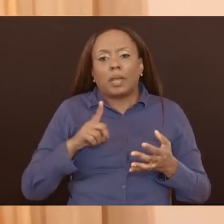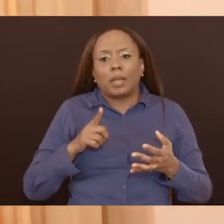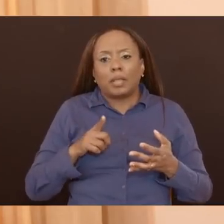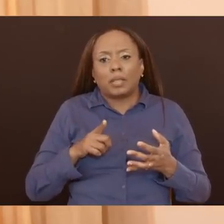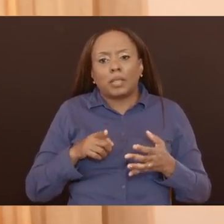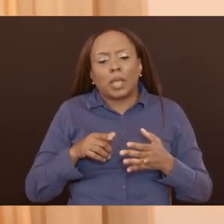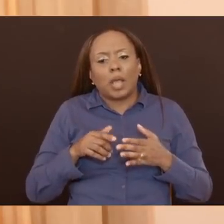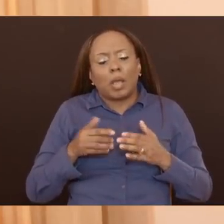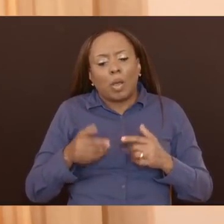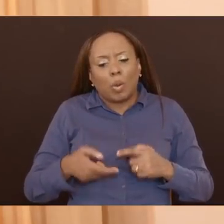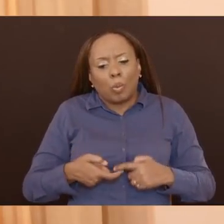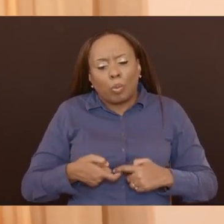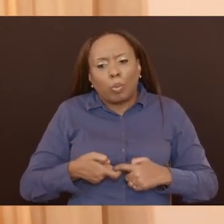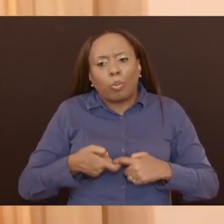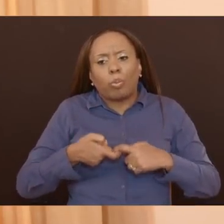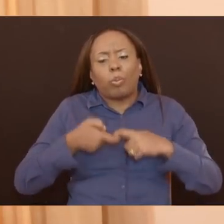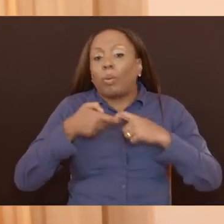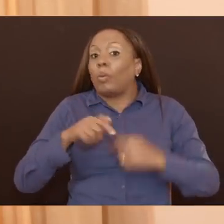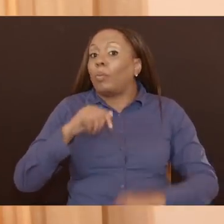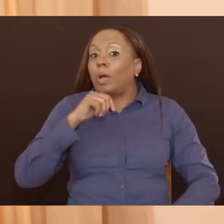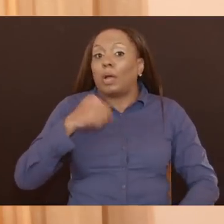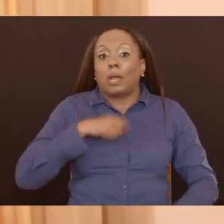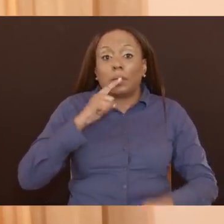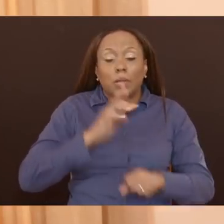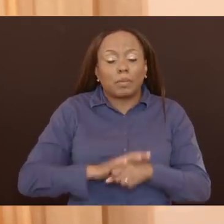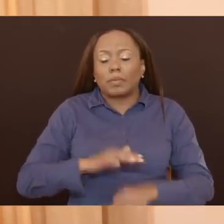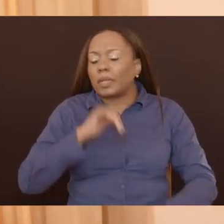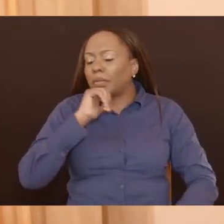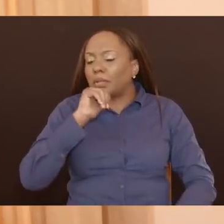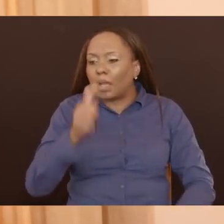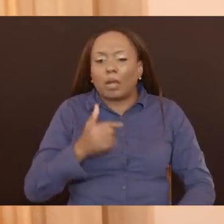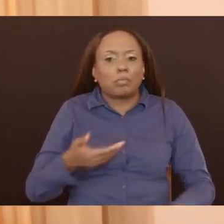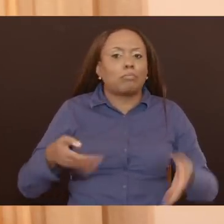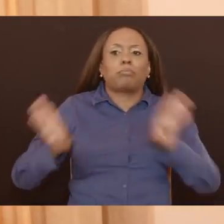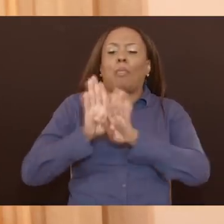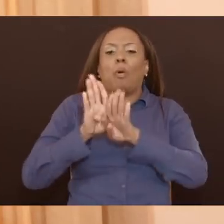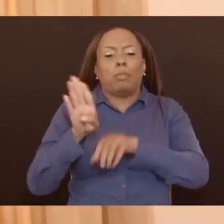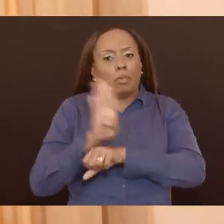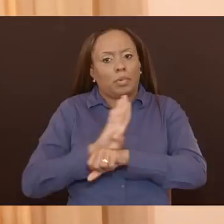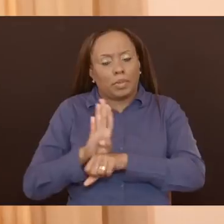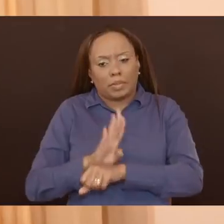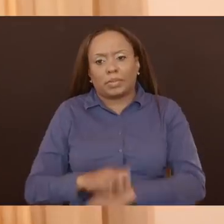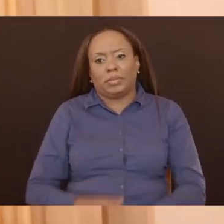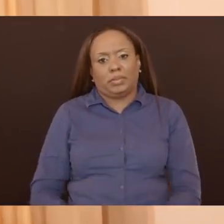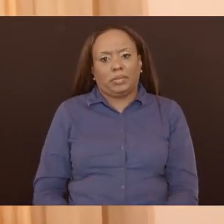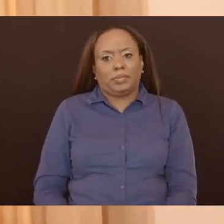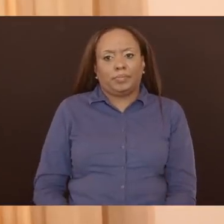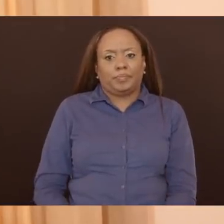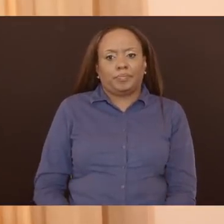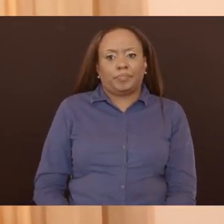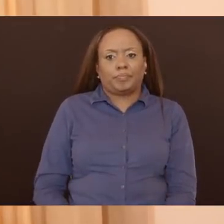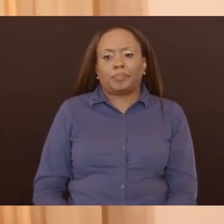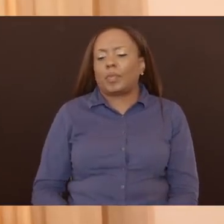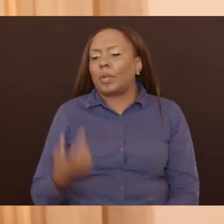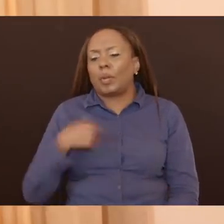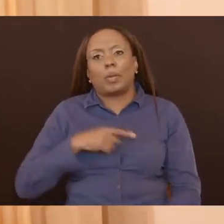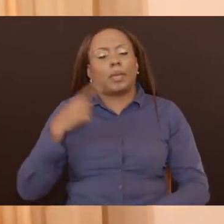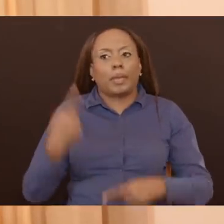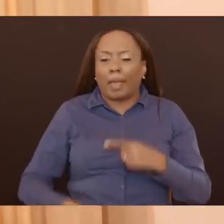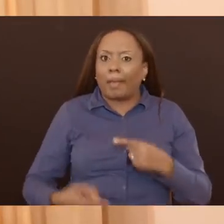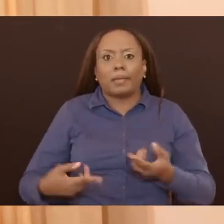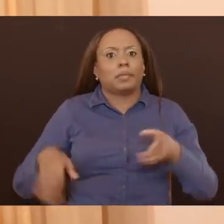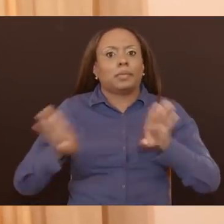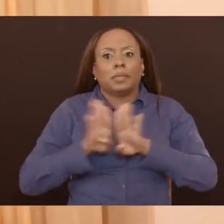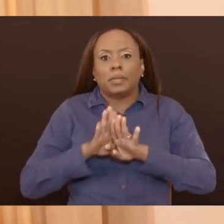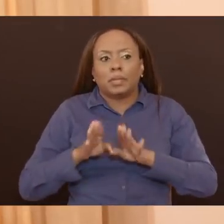on Tuesday, we're not locking down. And the more I've gone on the ground, the more I know that we cannot lock down, because